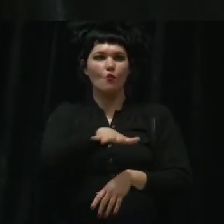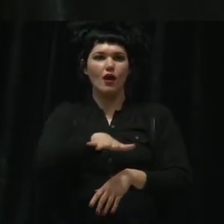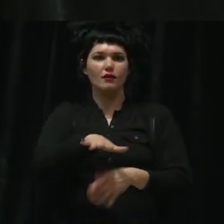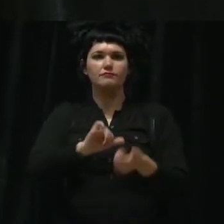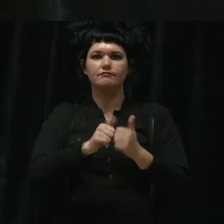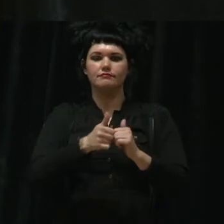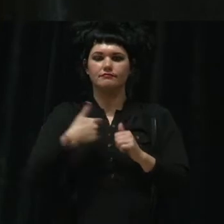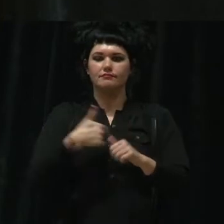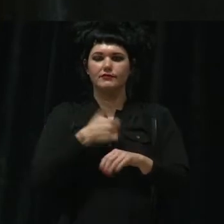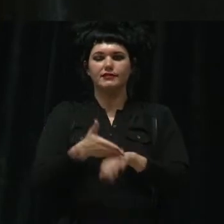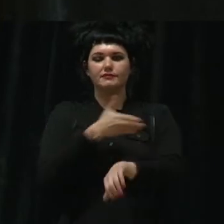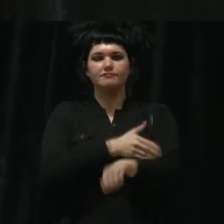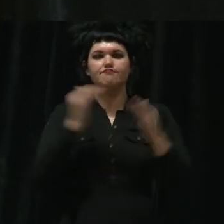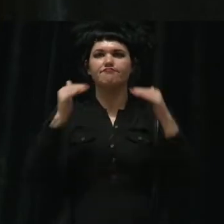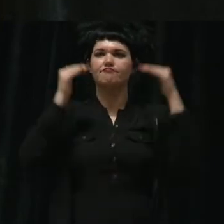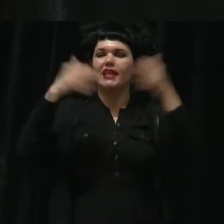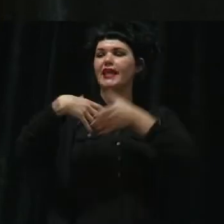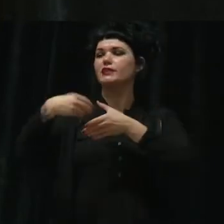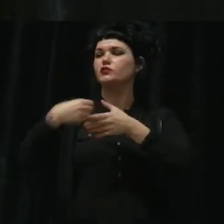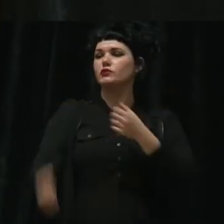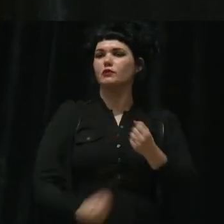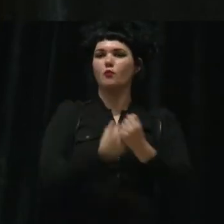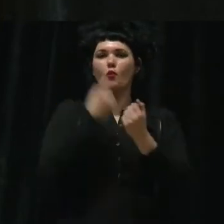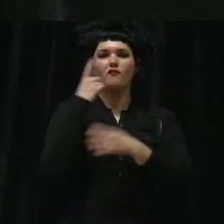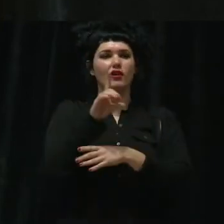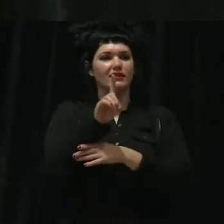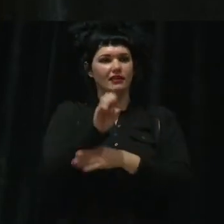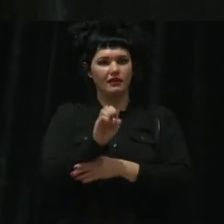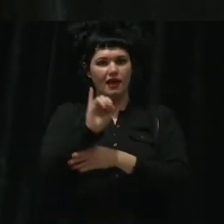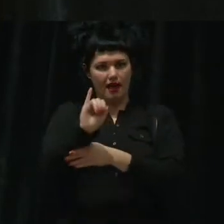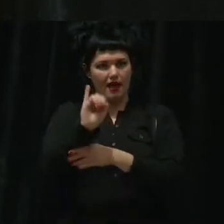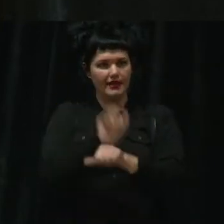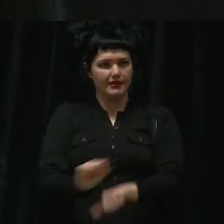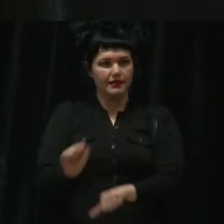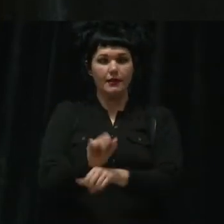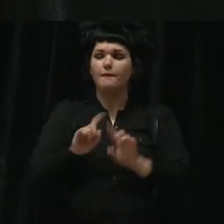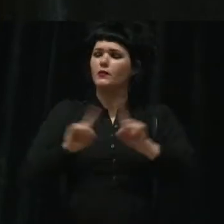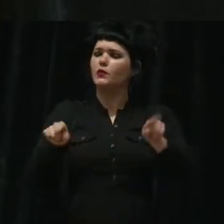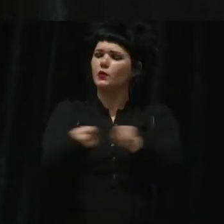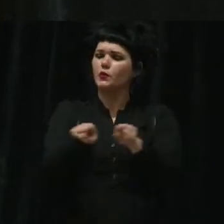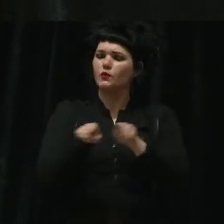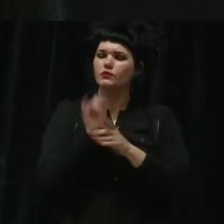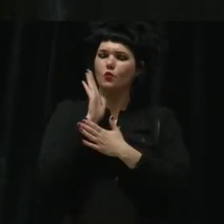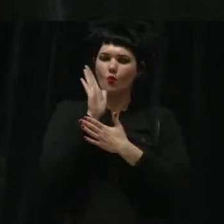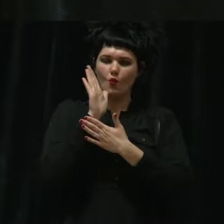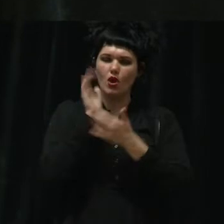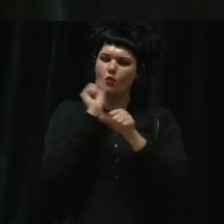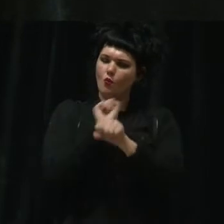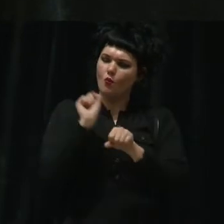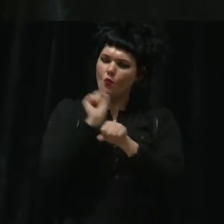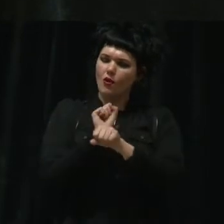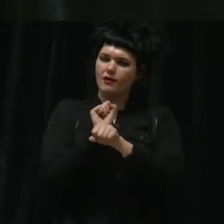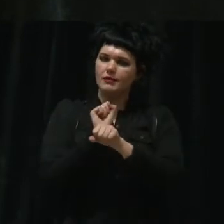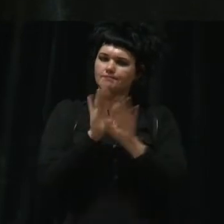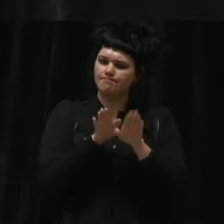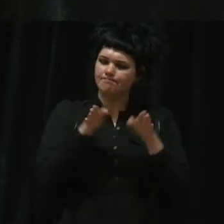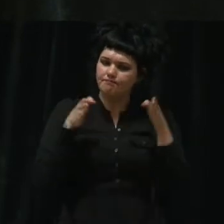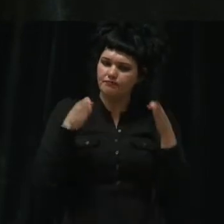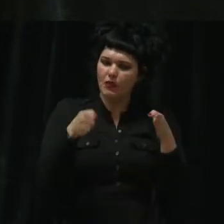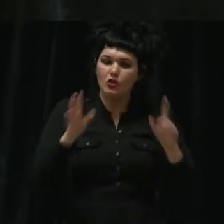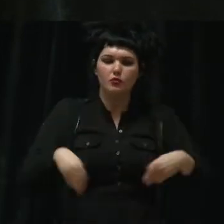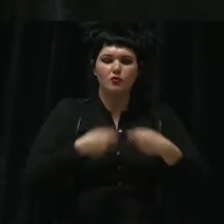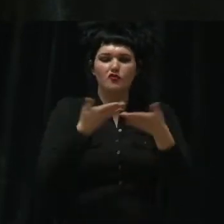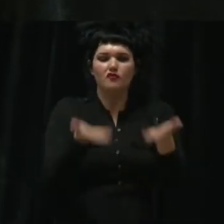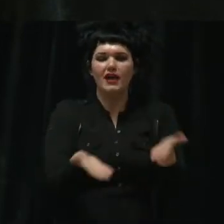raising support, external support for DEI initiatives, but will also work to provide